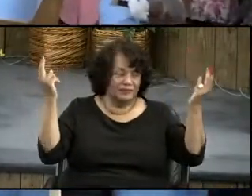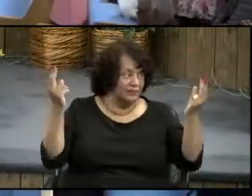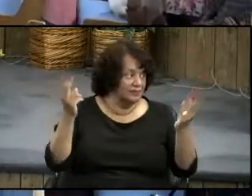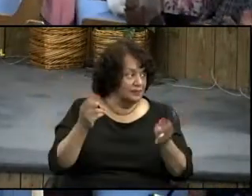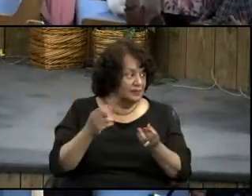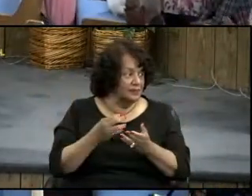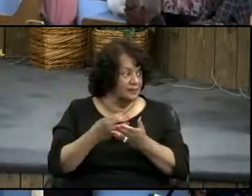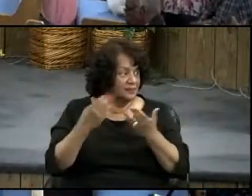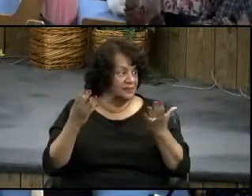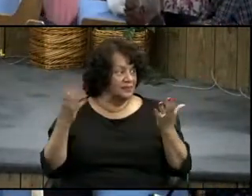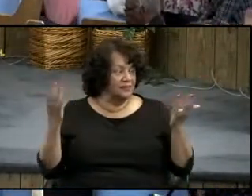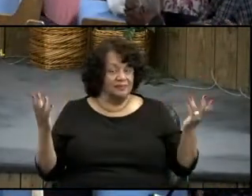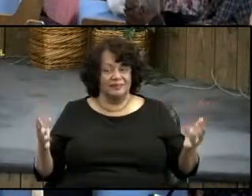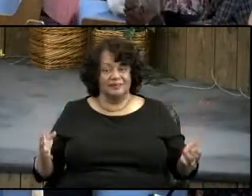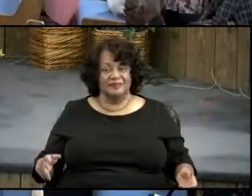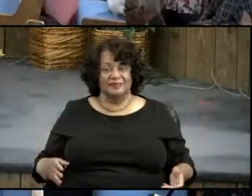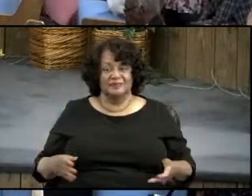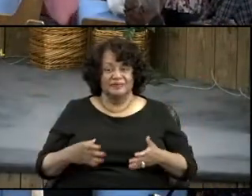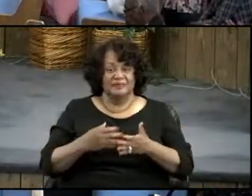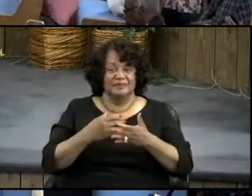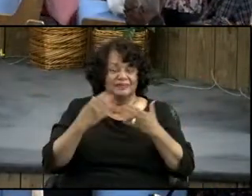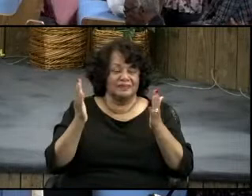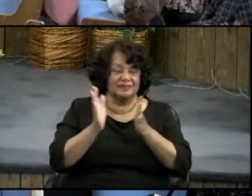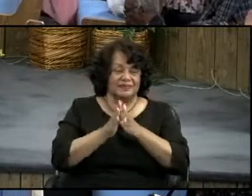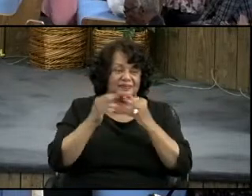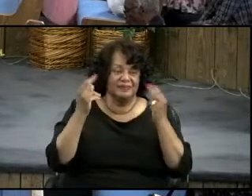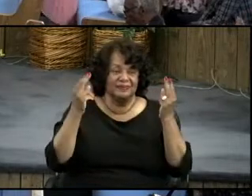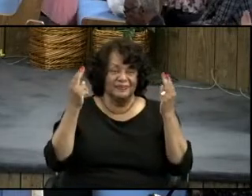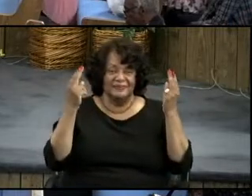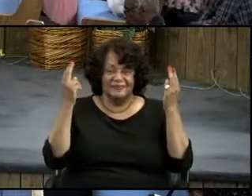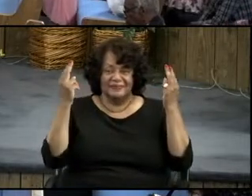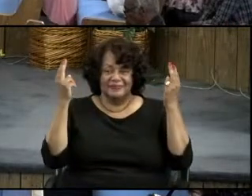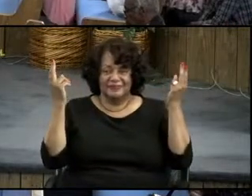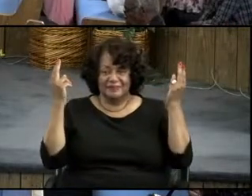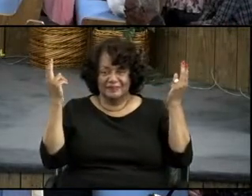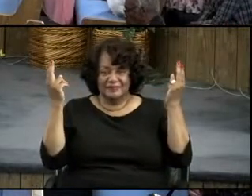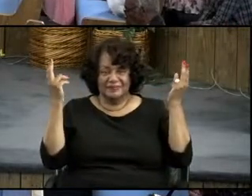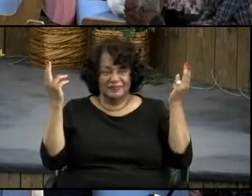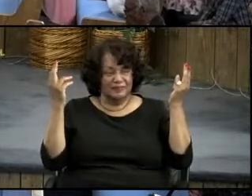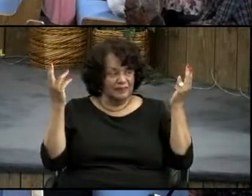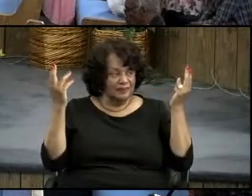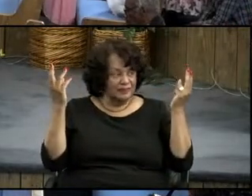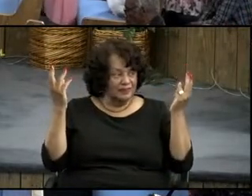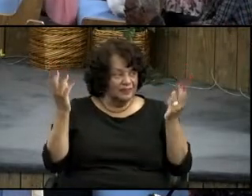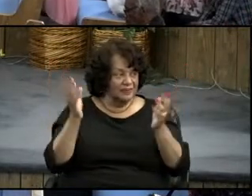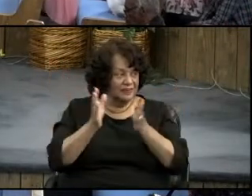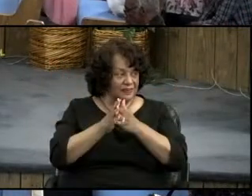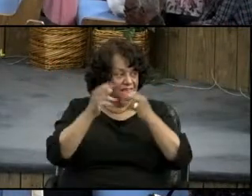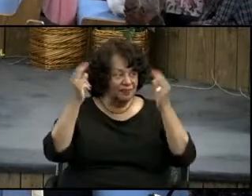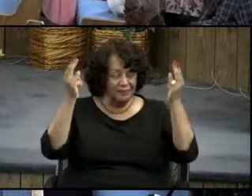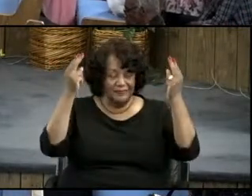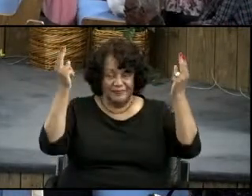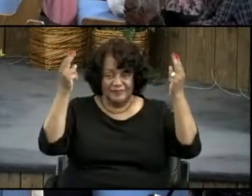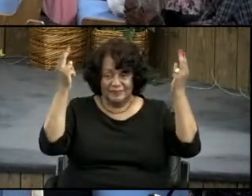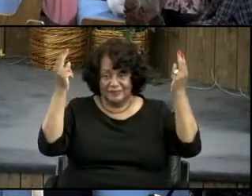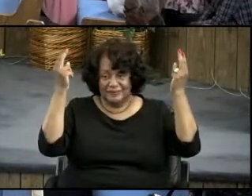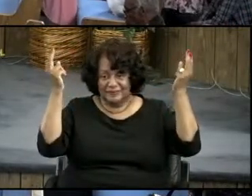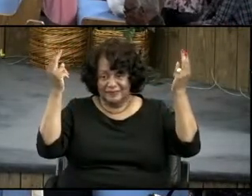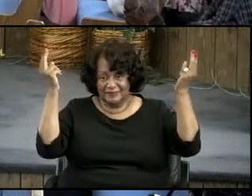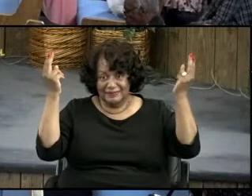Come on, just a few more moments in His presence. Hallelujah, hallelujah. Hallelujah,